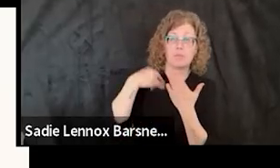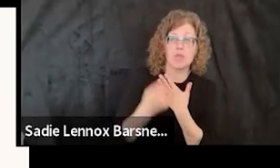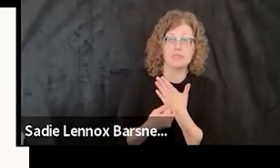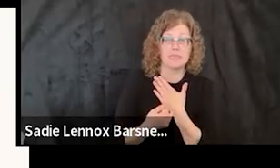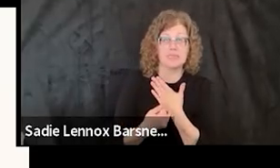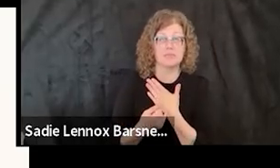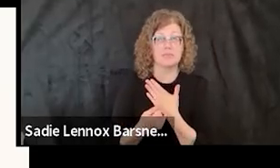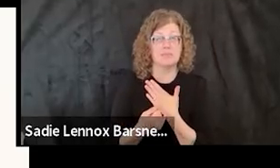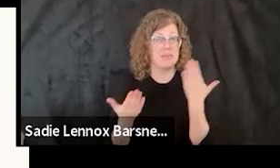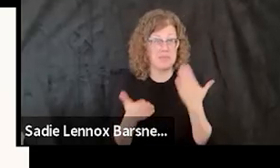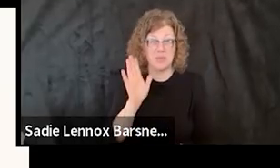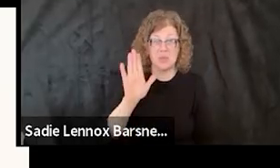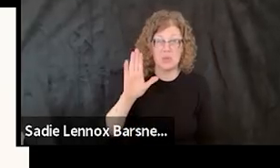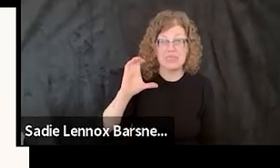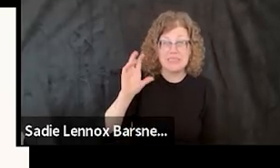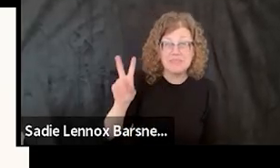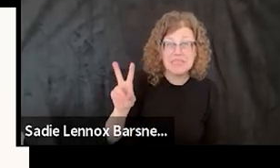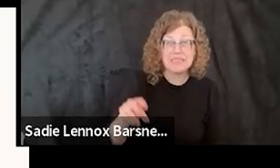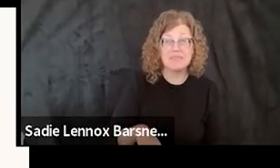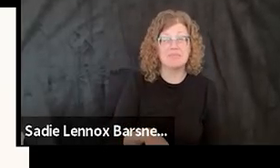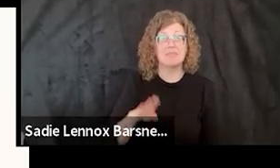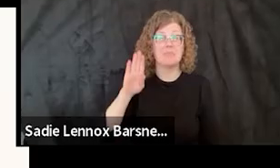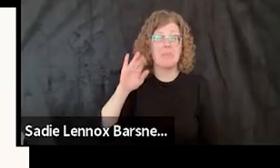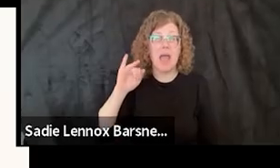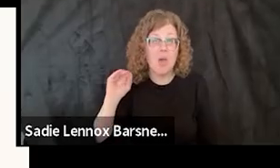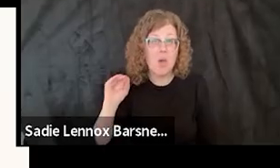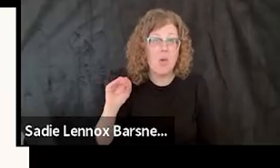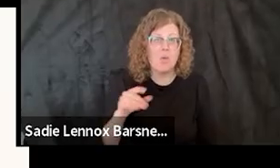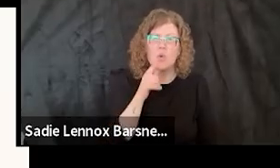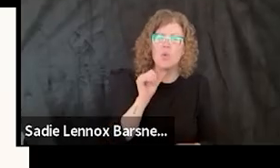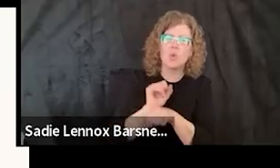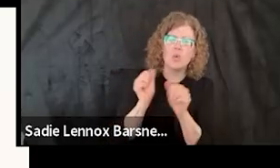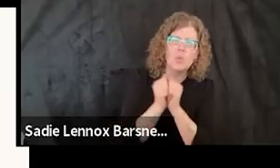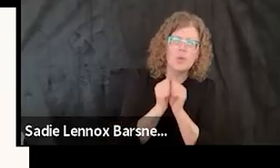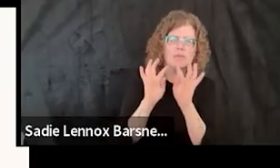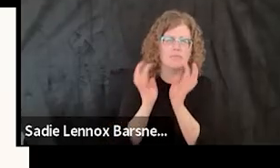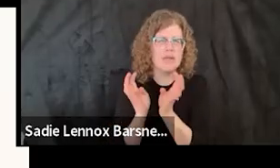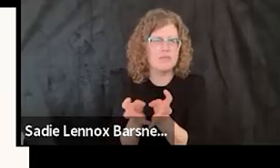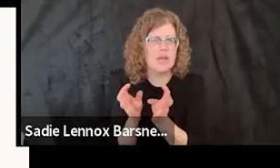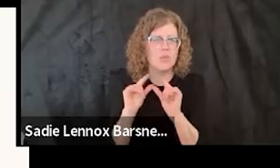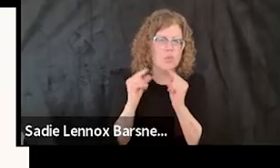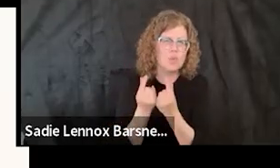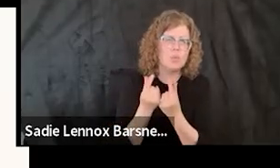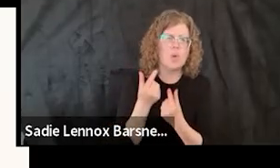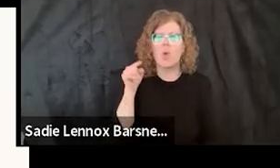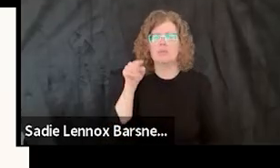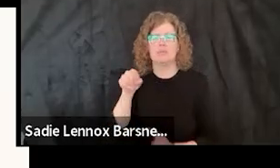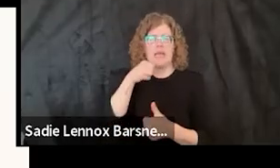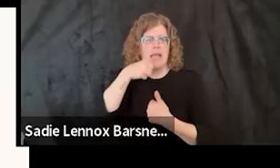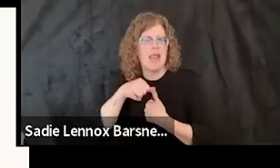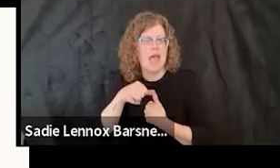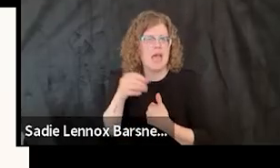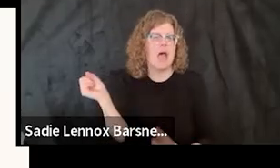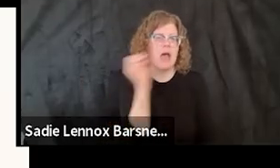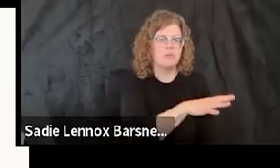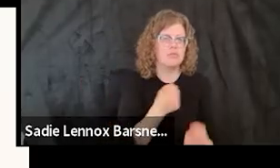CVs or bios of your collaborators, a letter of support from someone involved, confirmations or correspondence that shows a